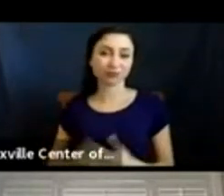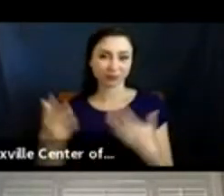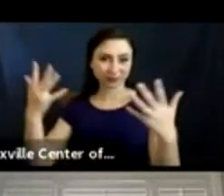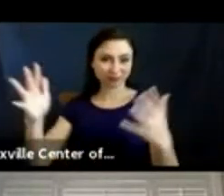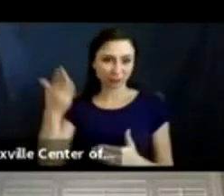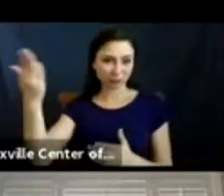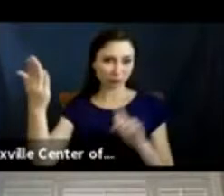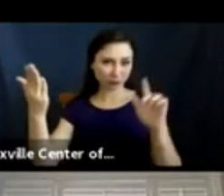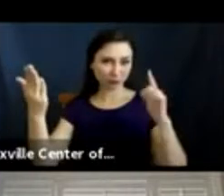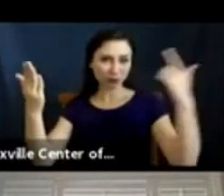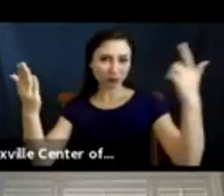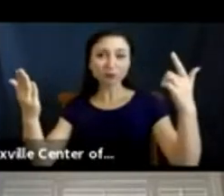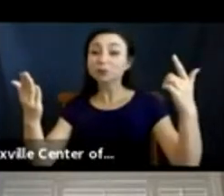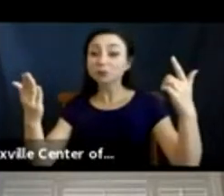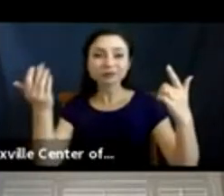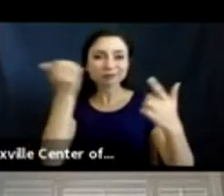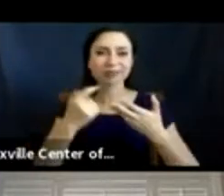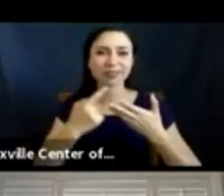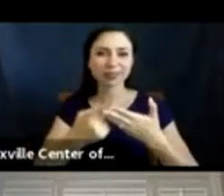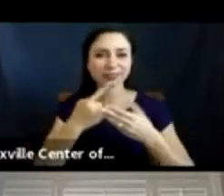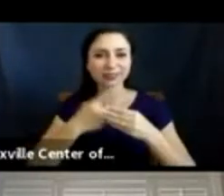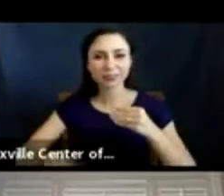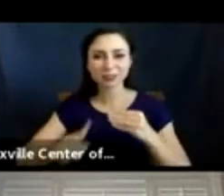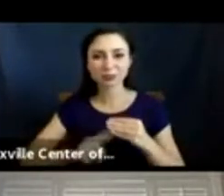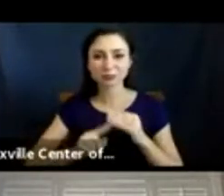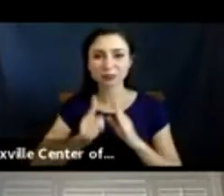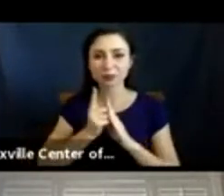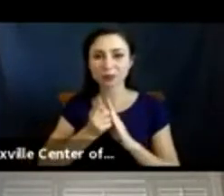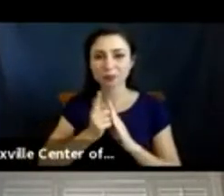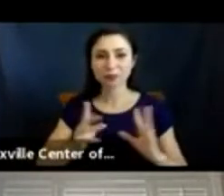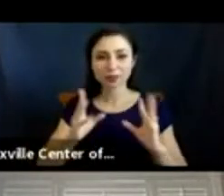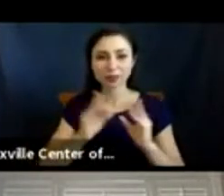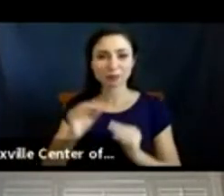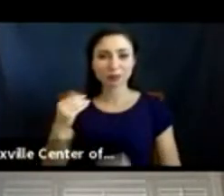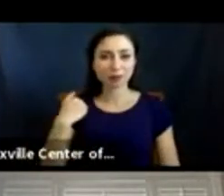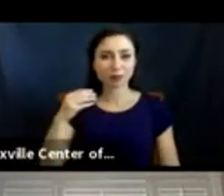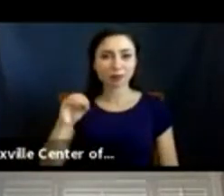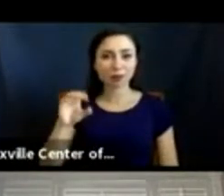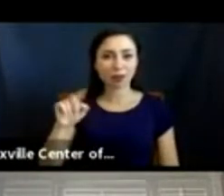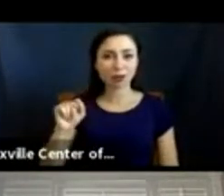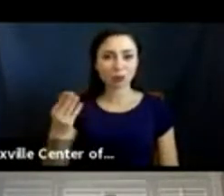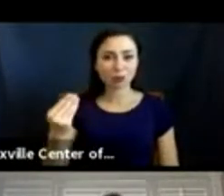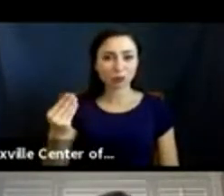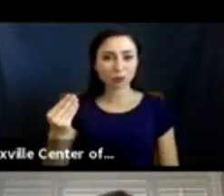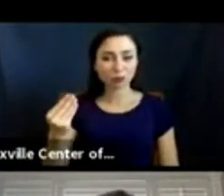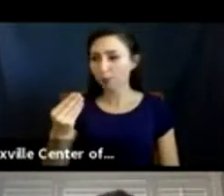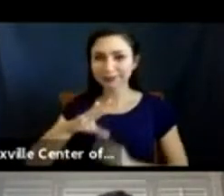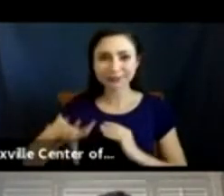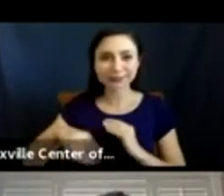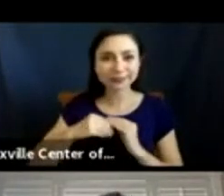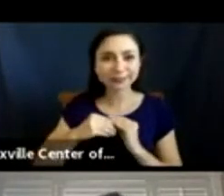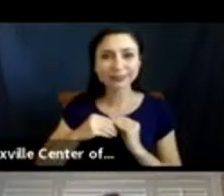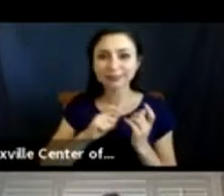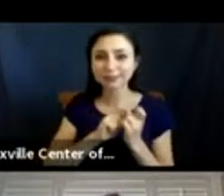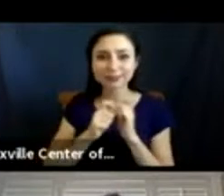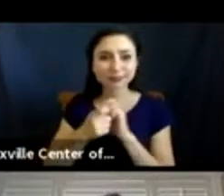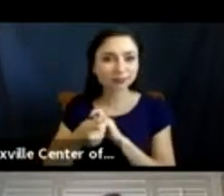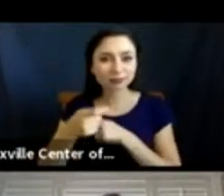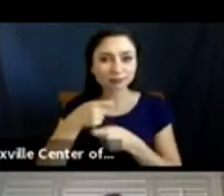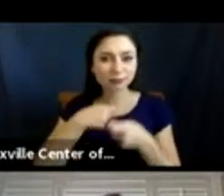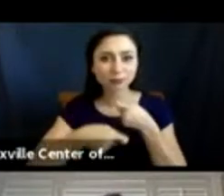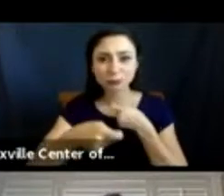there any discussion on the minutes of the meeting of October 14? Any additions, corrections, substitutions?